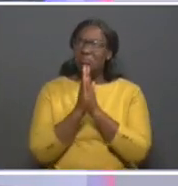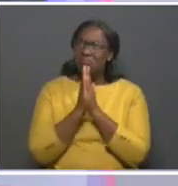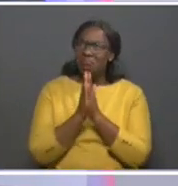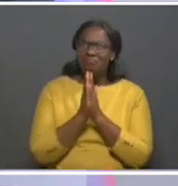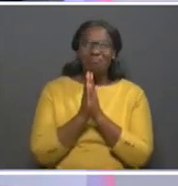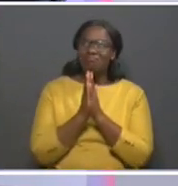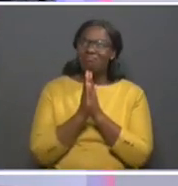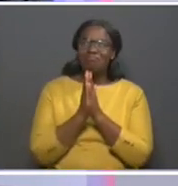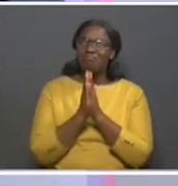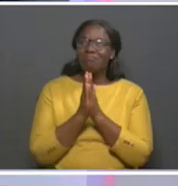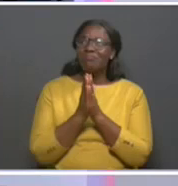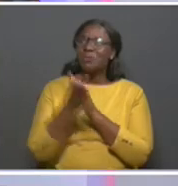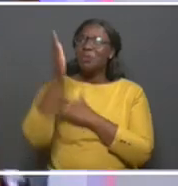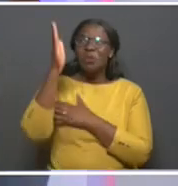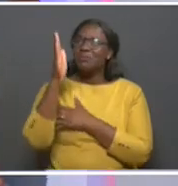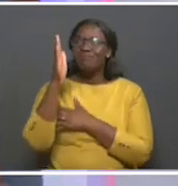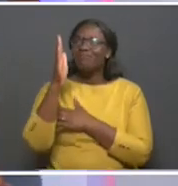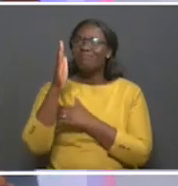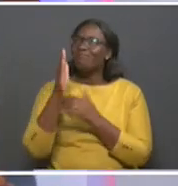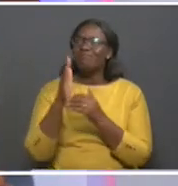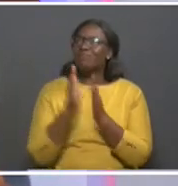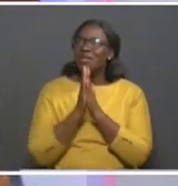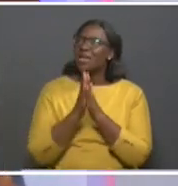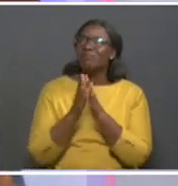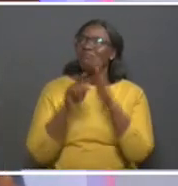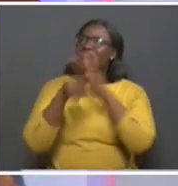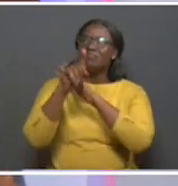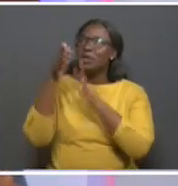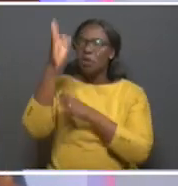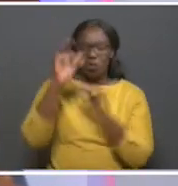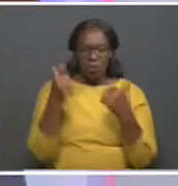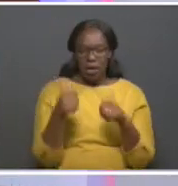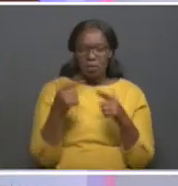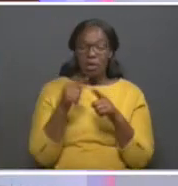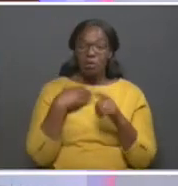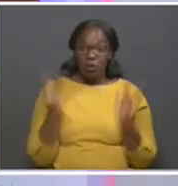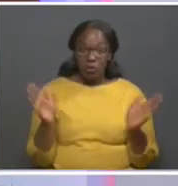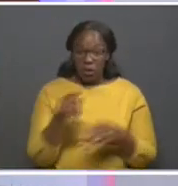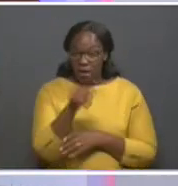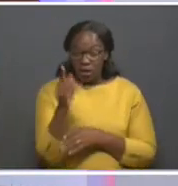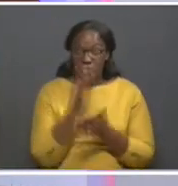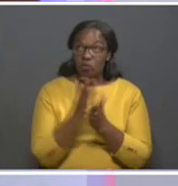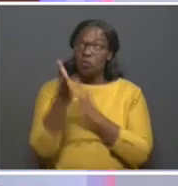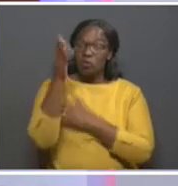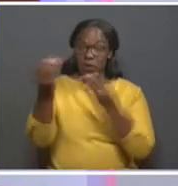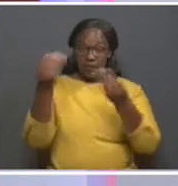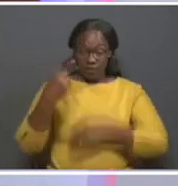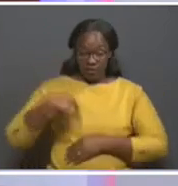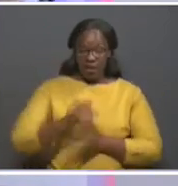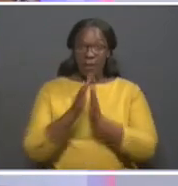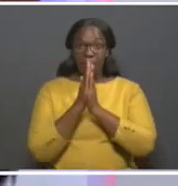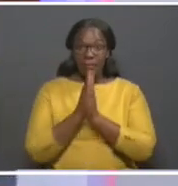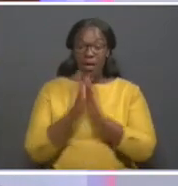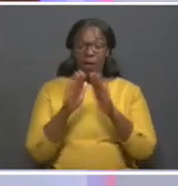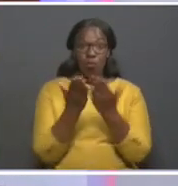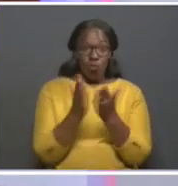hitting the ceiling or the brass heavens. But I want to encourage us that God has given us a prayer book, a